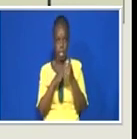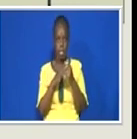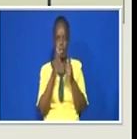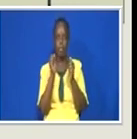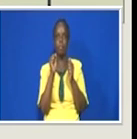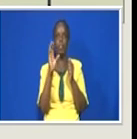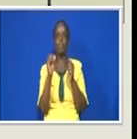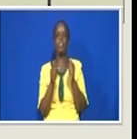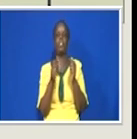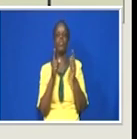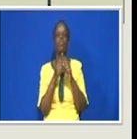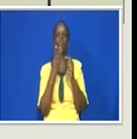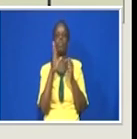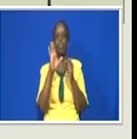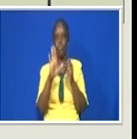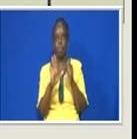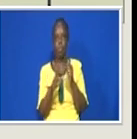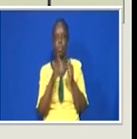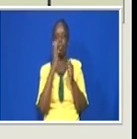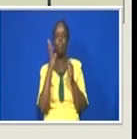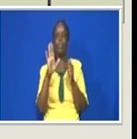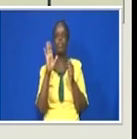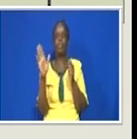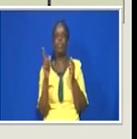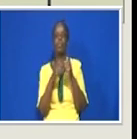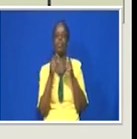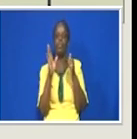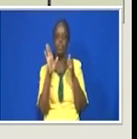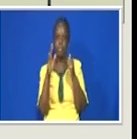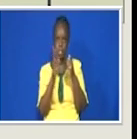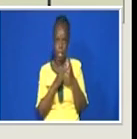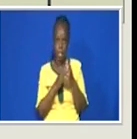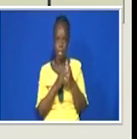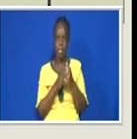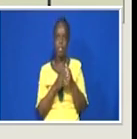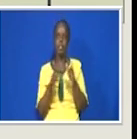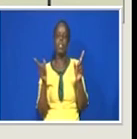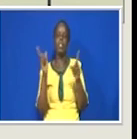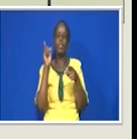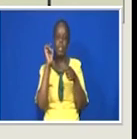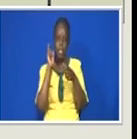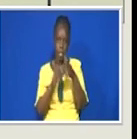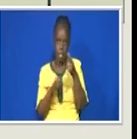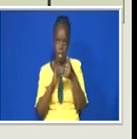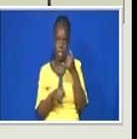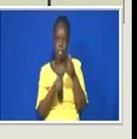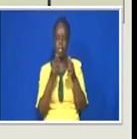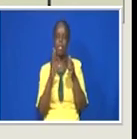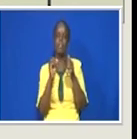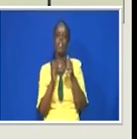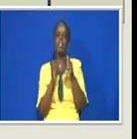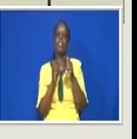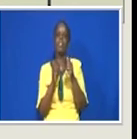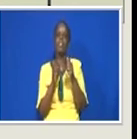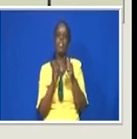50 to 54, 55 to 59, up to the last one, 70 to